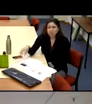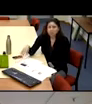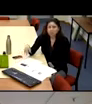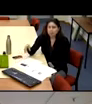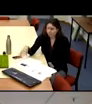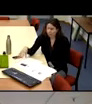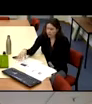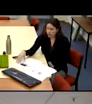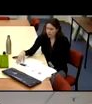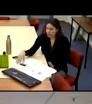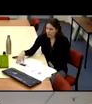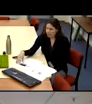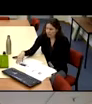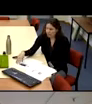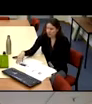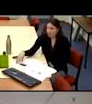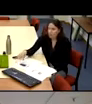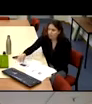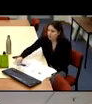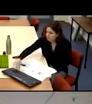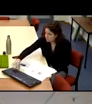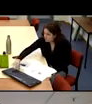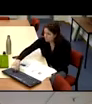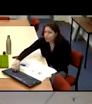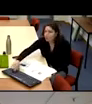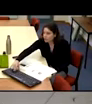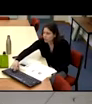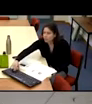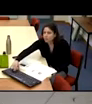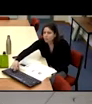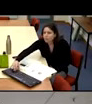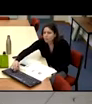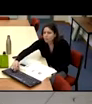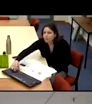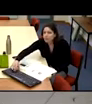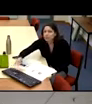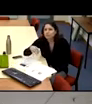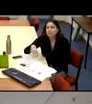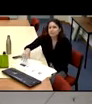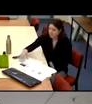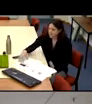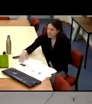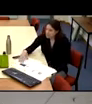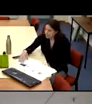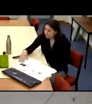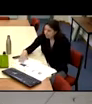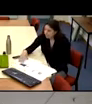The stories were pre-recorded and then played through upended rowing boats, and I'll just show you a photo here.